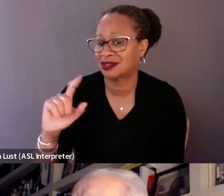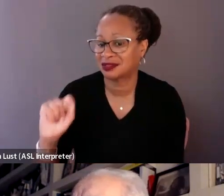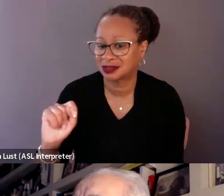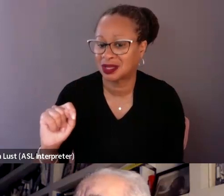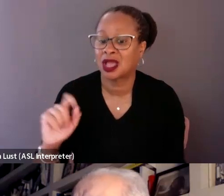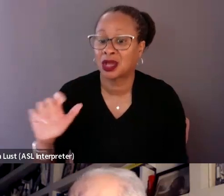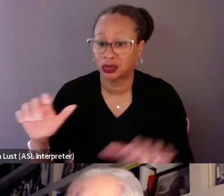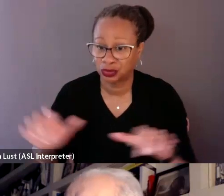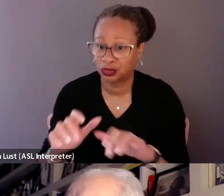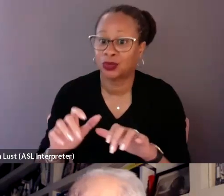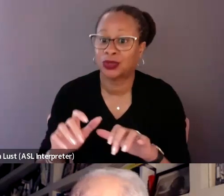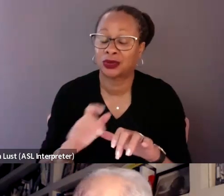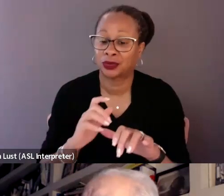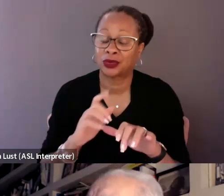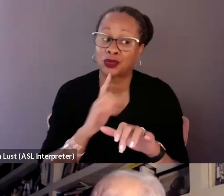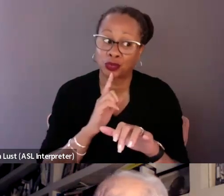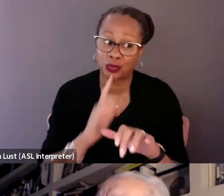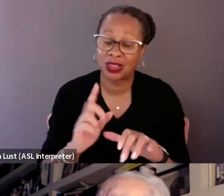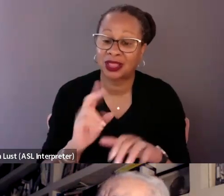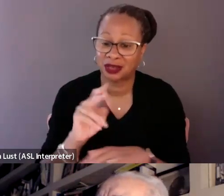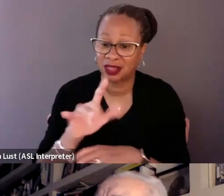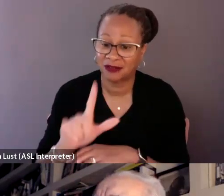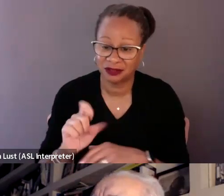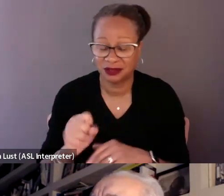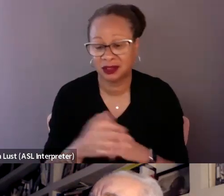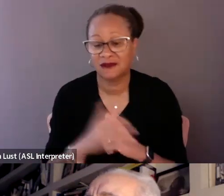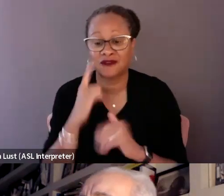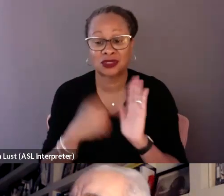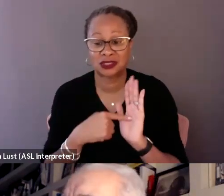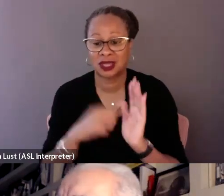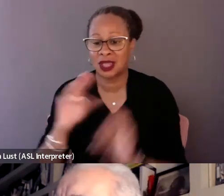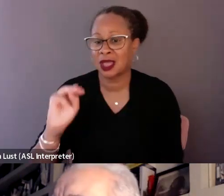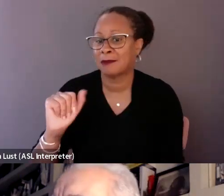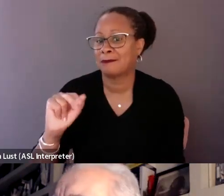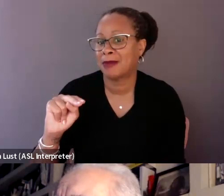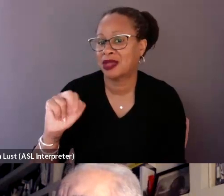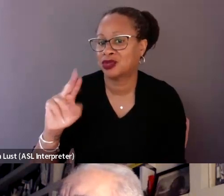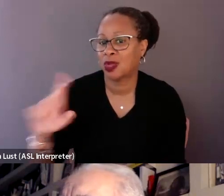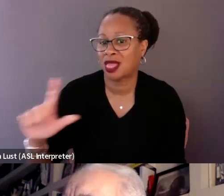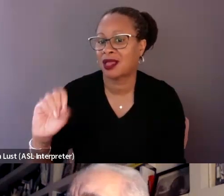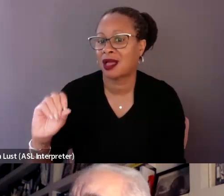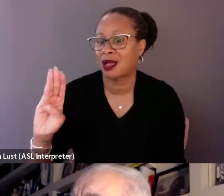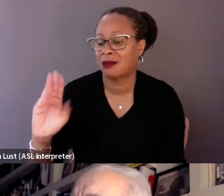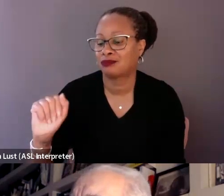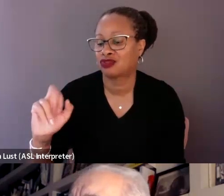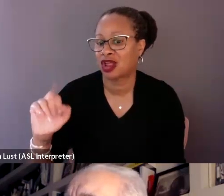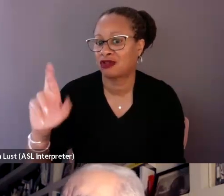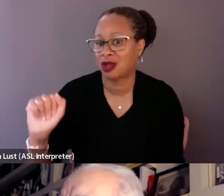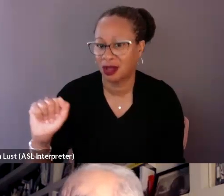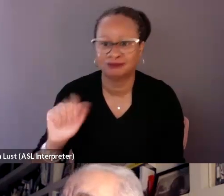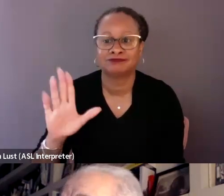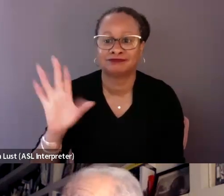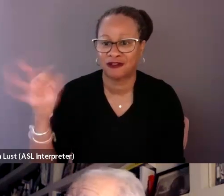real novels, no? For example, Emmanuel Carrère, the French writer, no, that I admire a